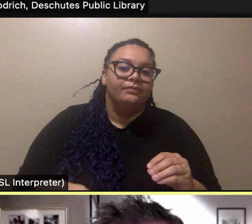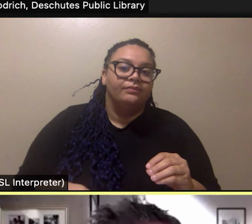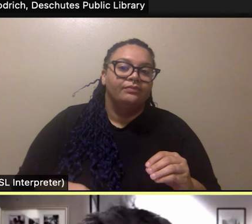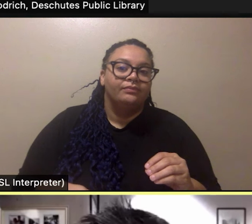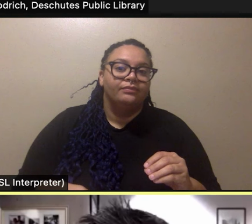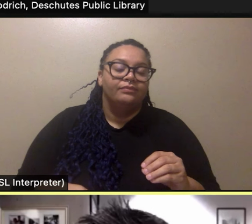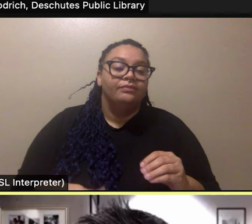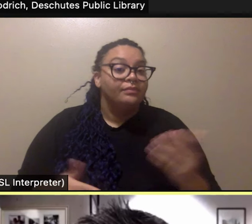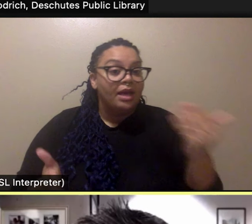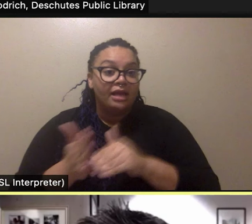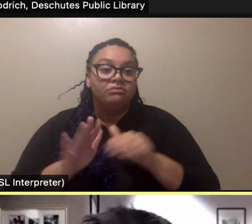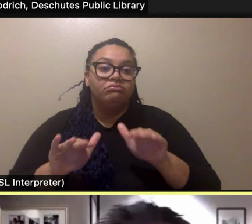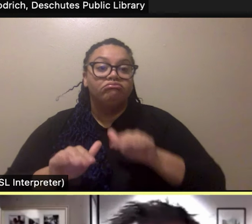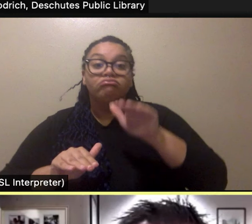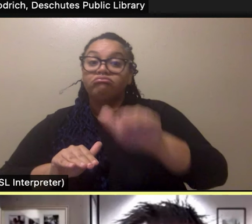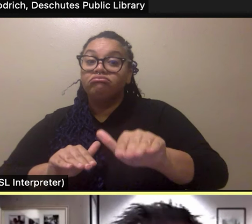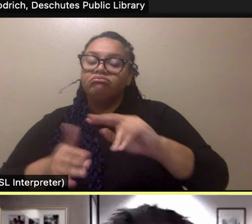step back.